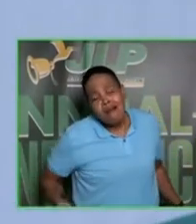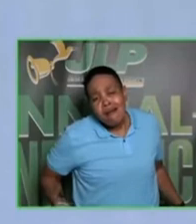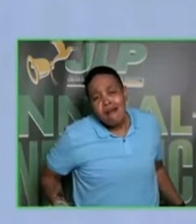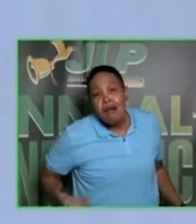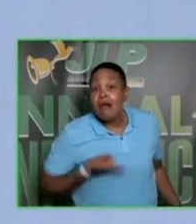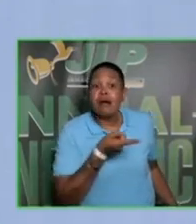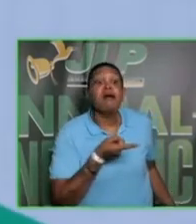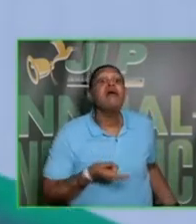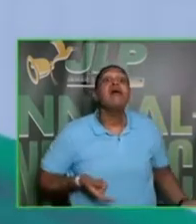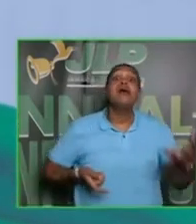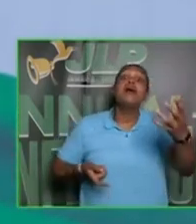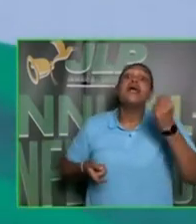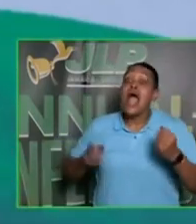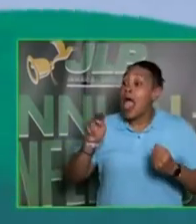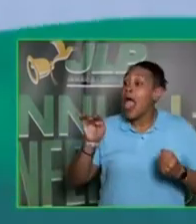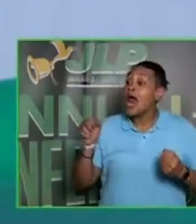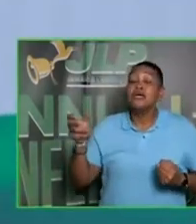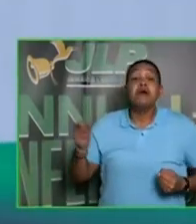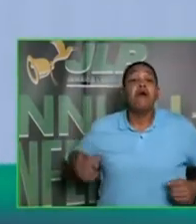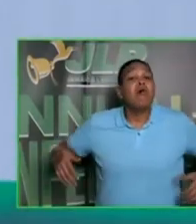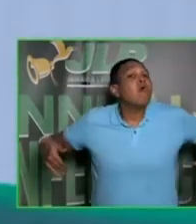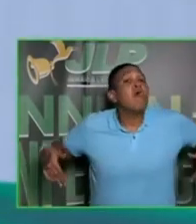They are not part of our NIS system.